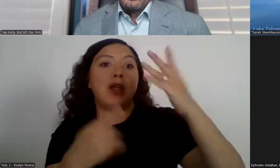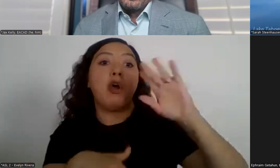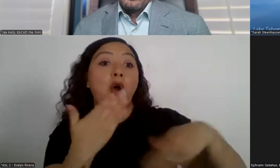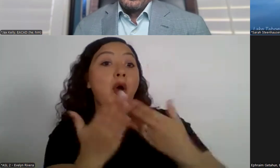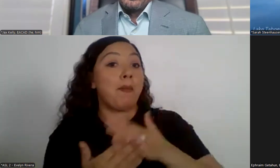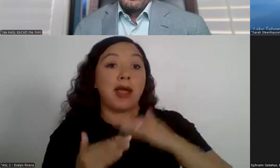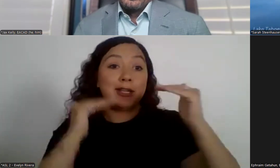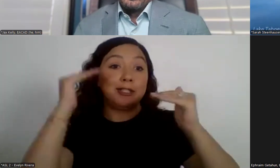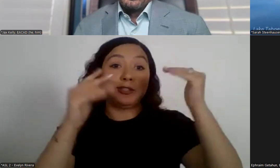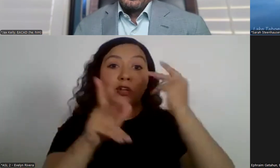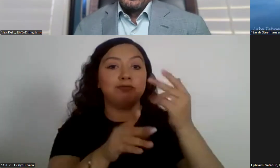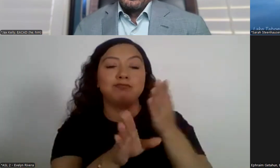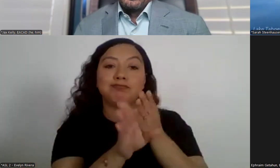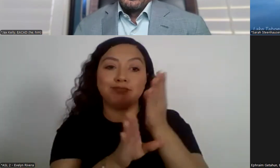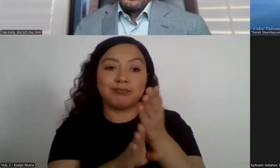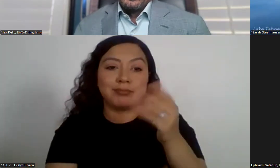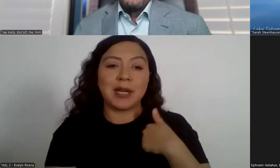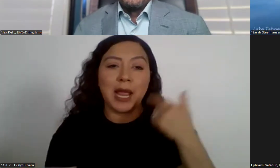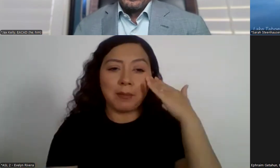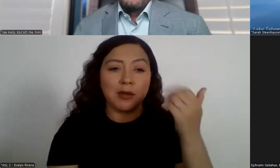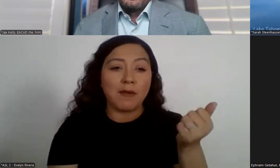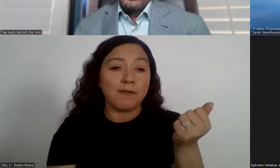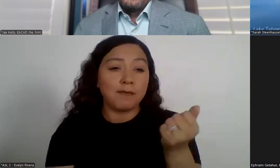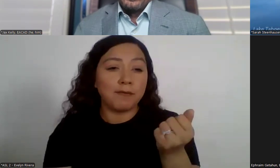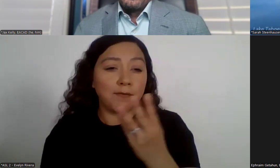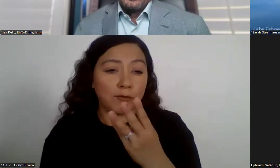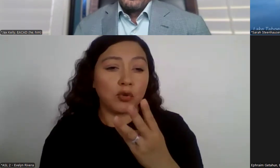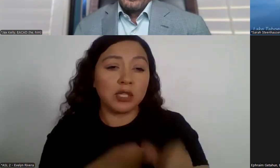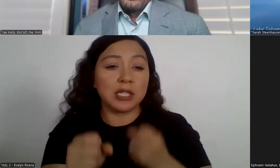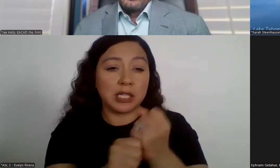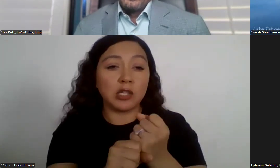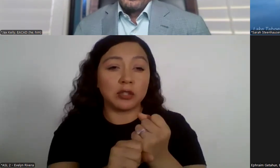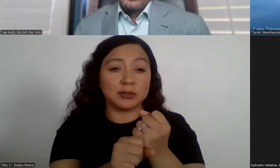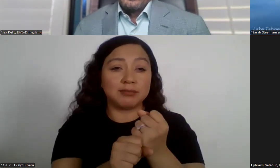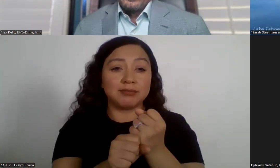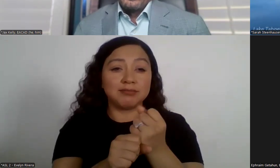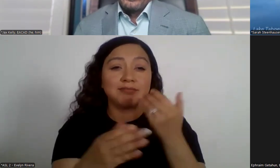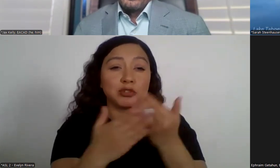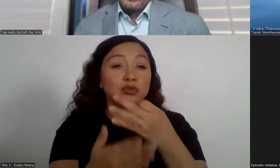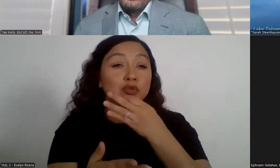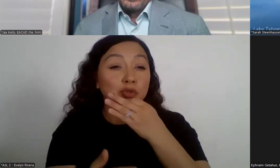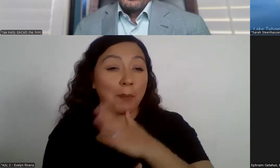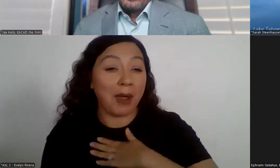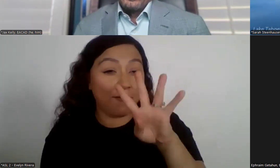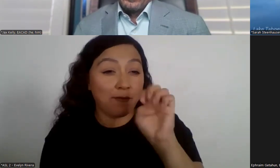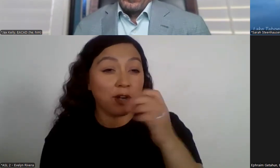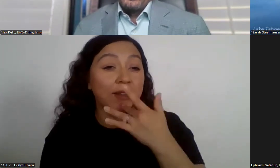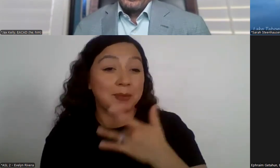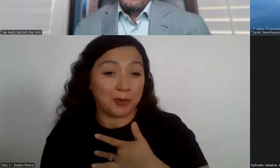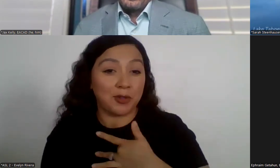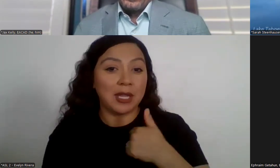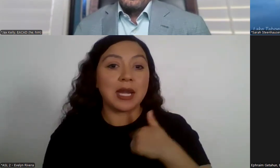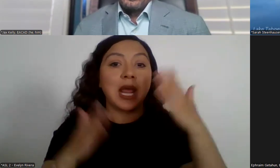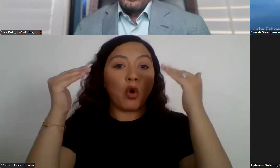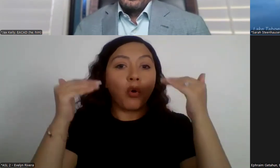couple years away from my 40th birthday and thinking about a world that I hope that I can age and live in with